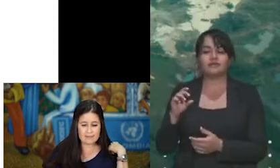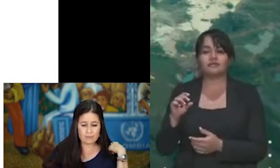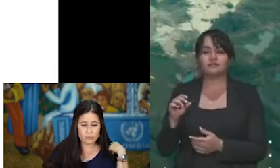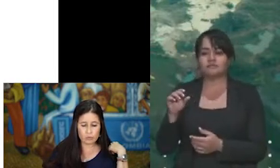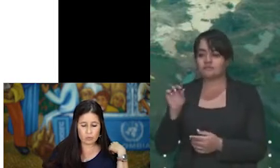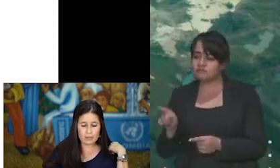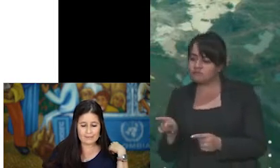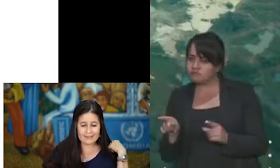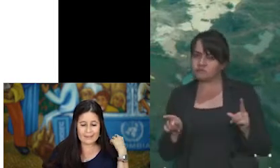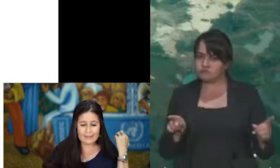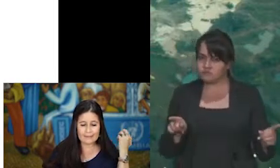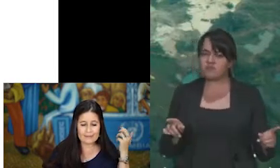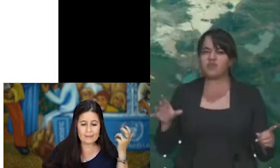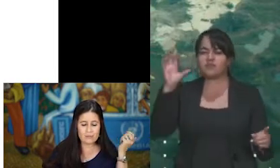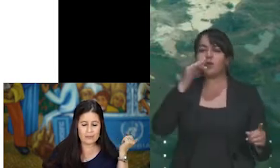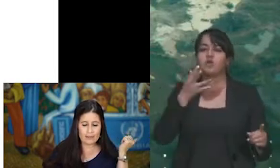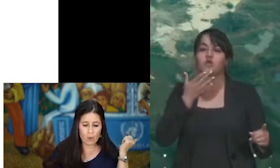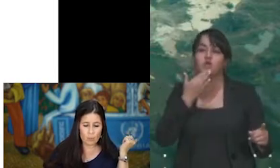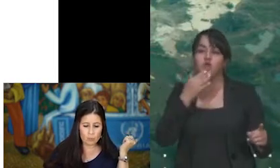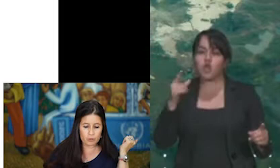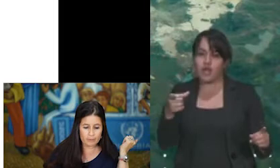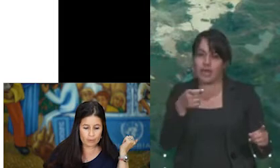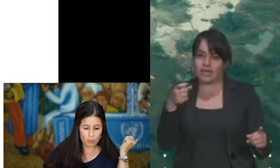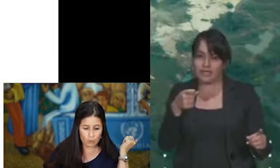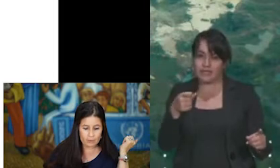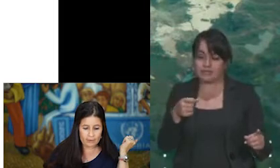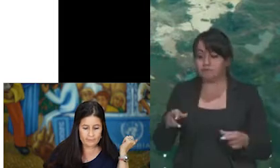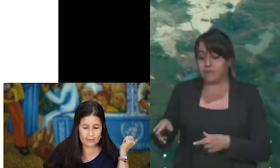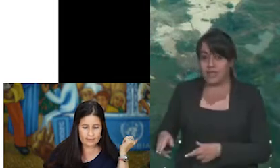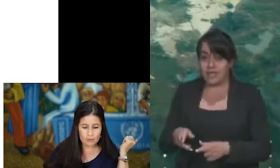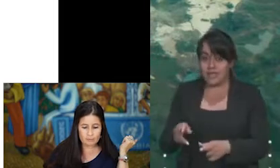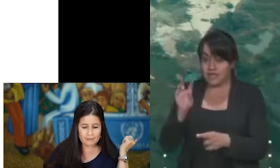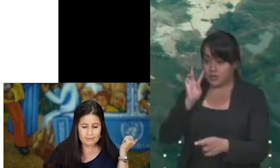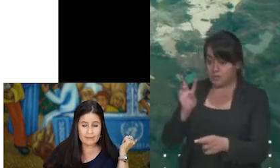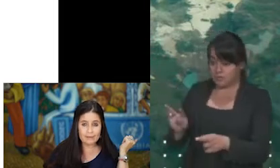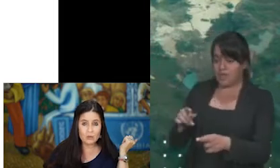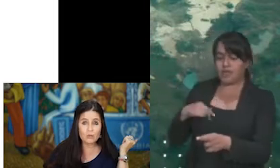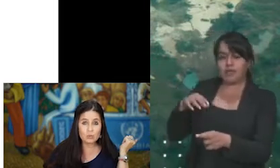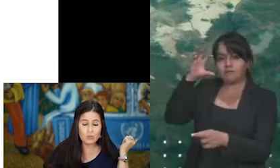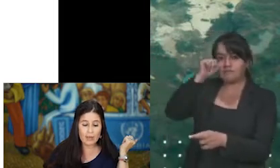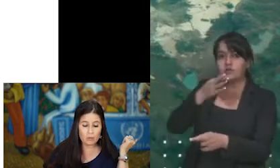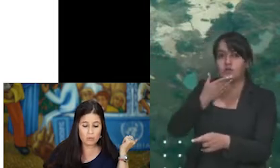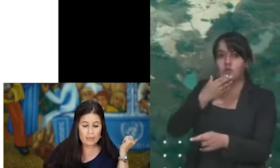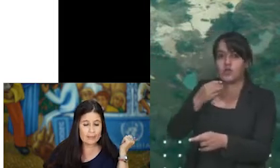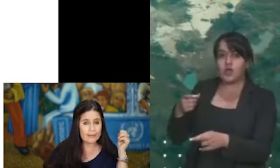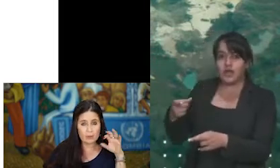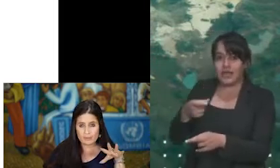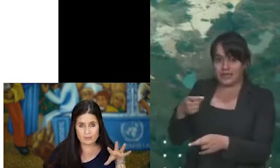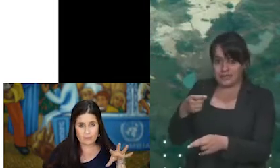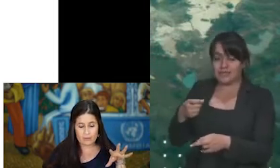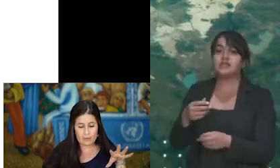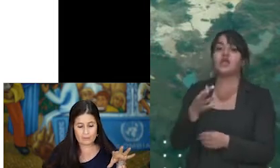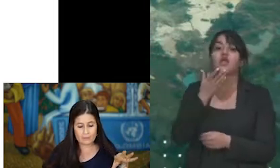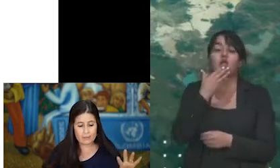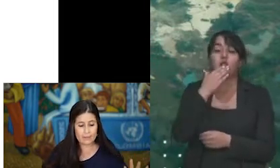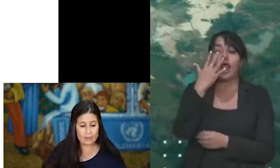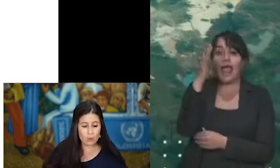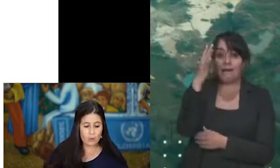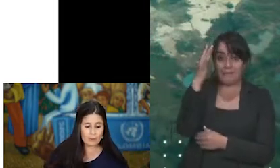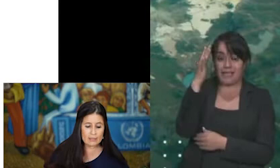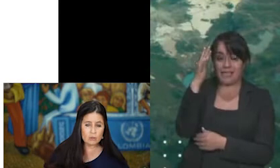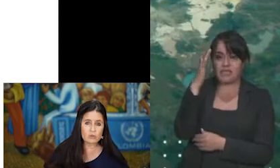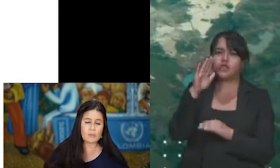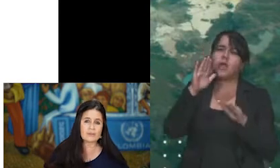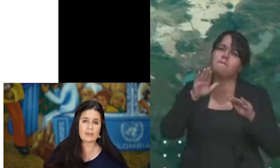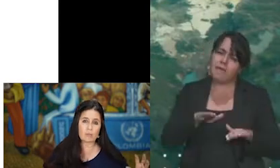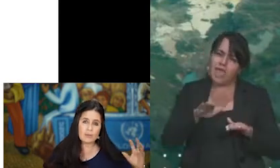of being classified. As you can see in the gray zone, in these parts of the rivers that have been studied that did not present any warnings. The yellow ones are the